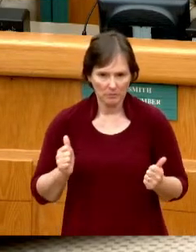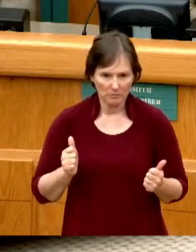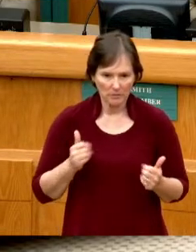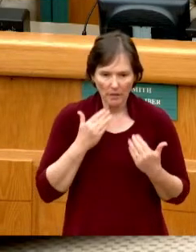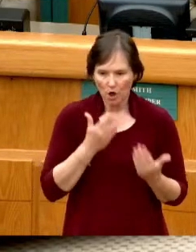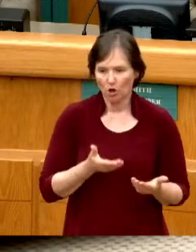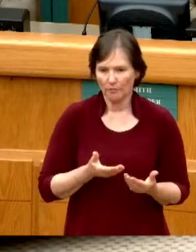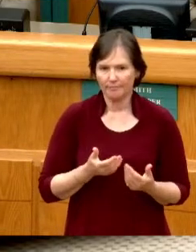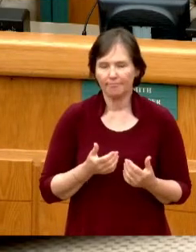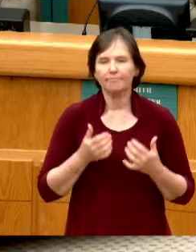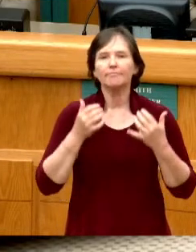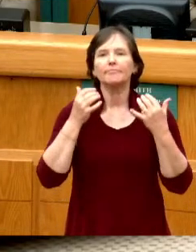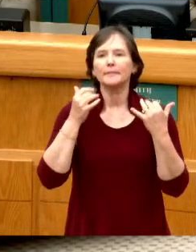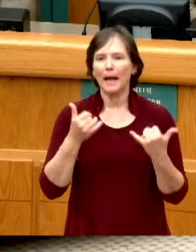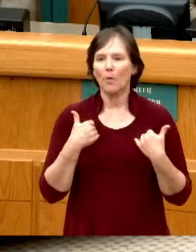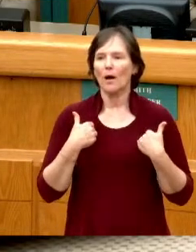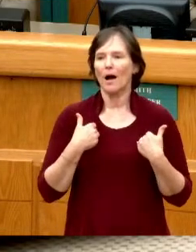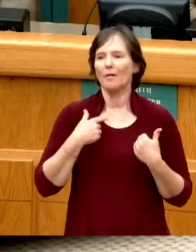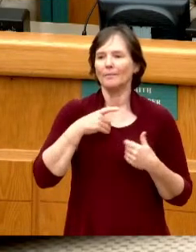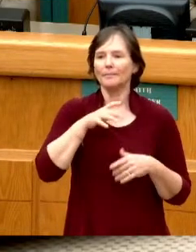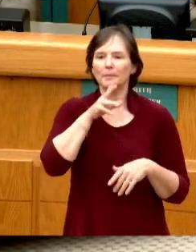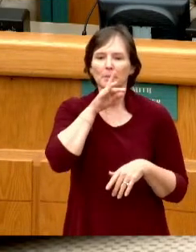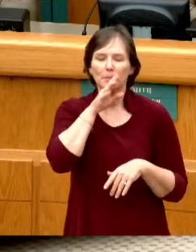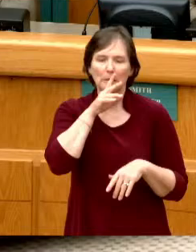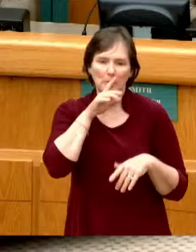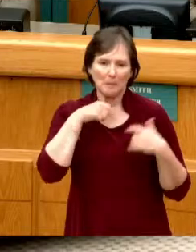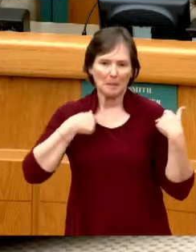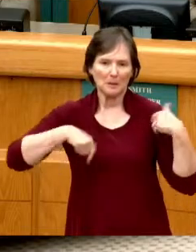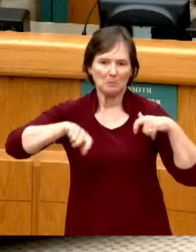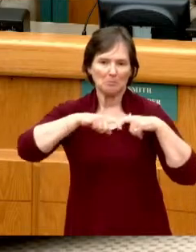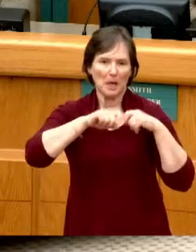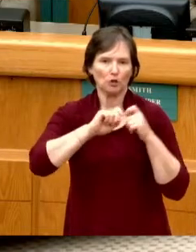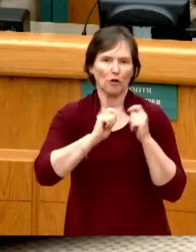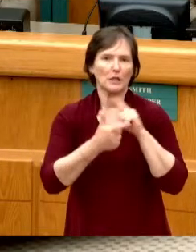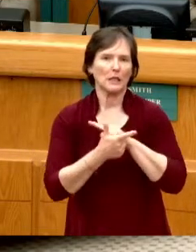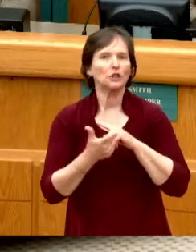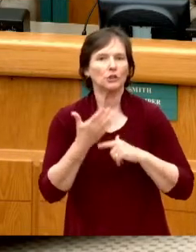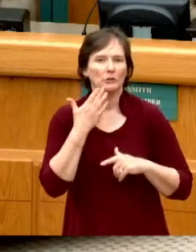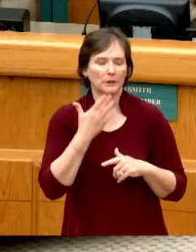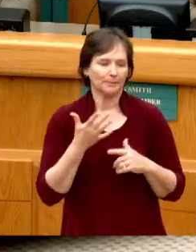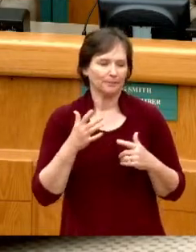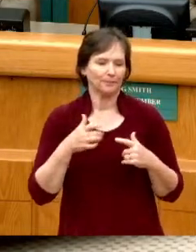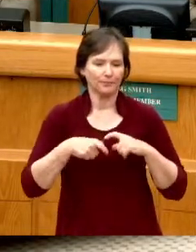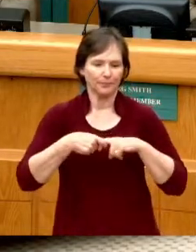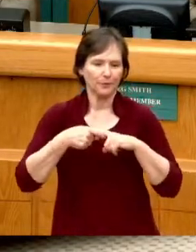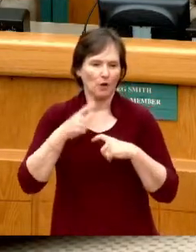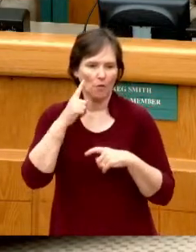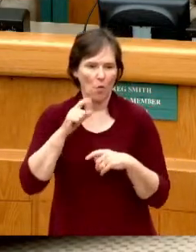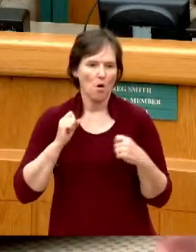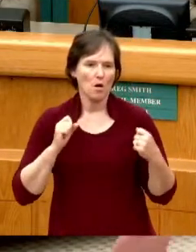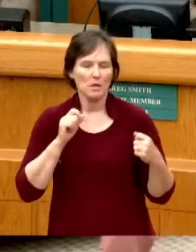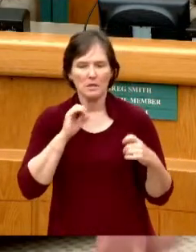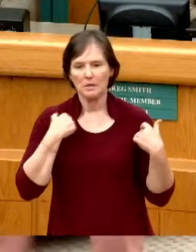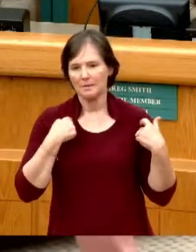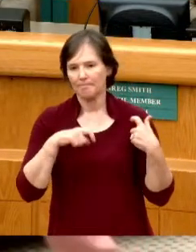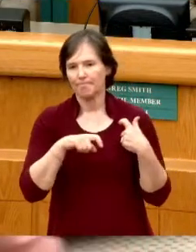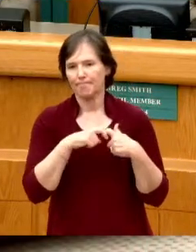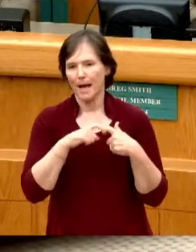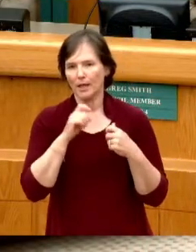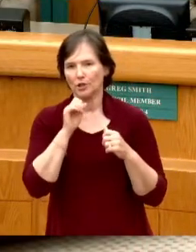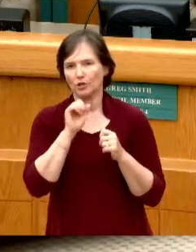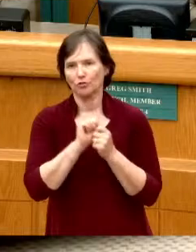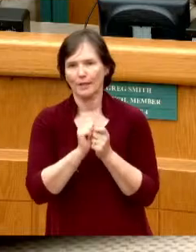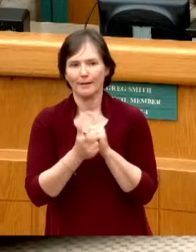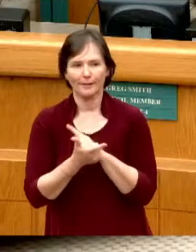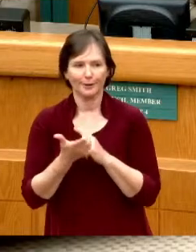Estoy algo frustrada ya que aún no hemos recibido las vacunas que estaban destinadas a nuestro condado. La semana pasada, con 4 días de operaciones, pudimos administrar